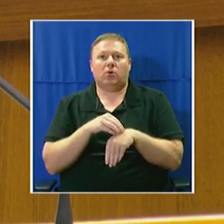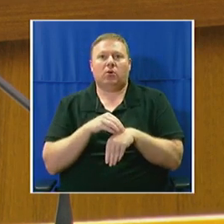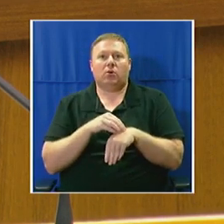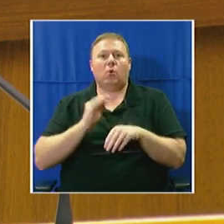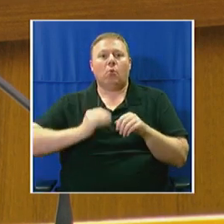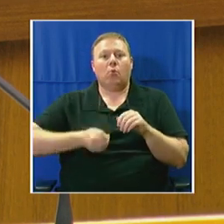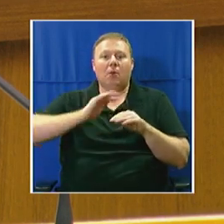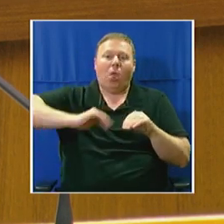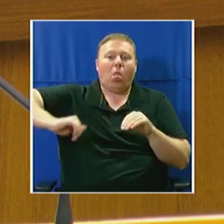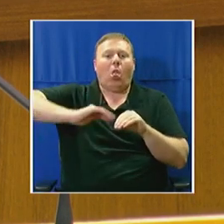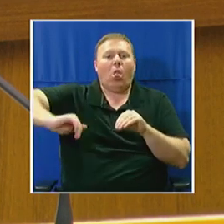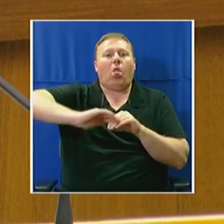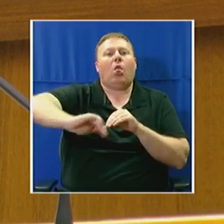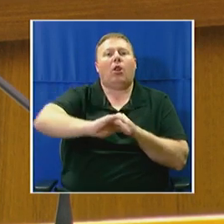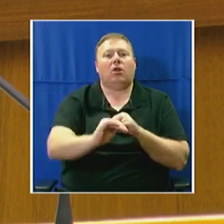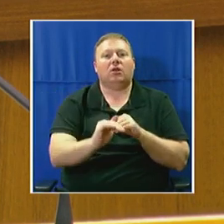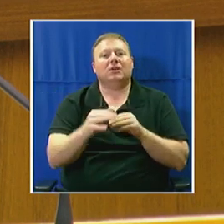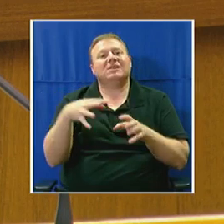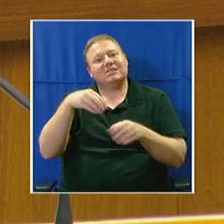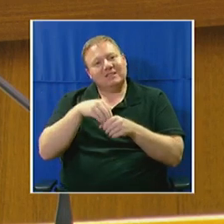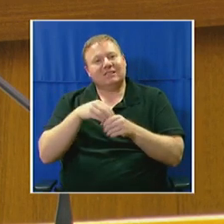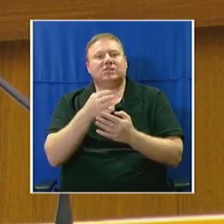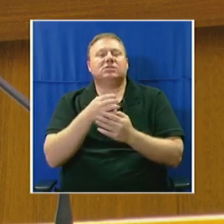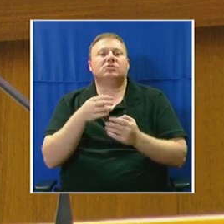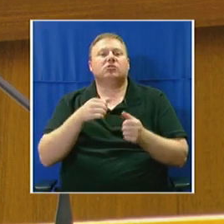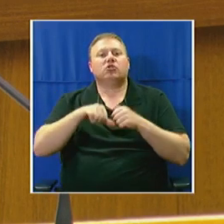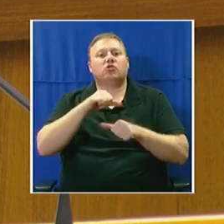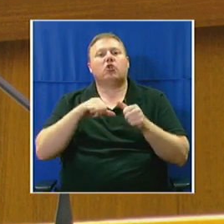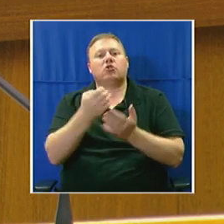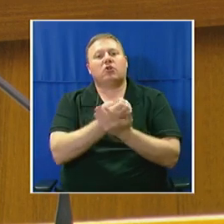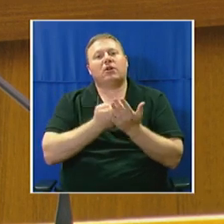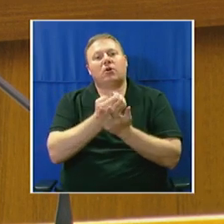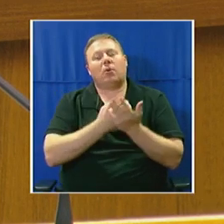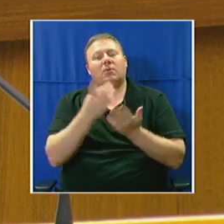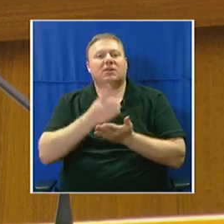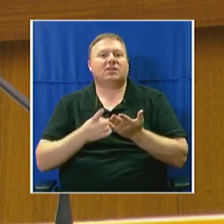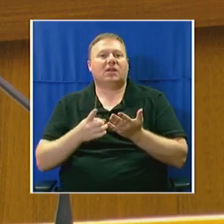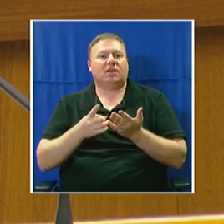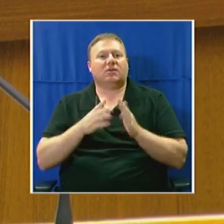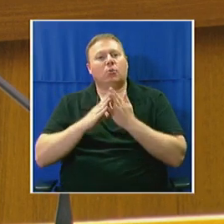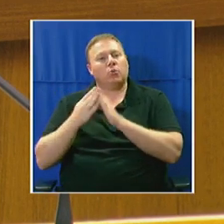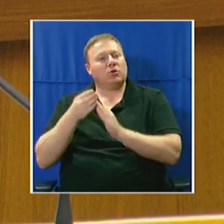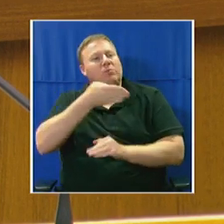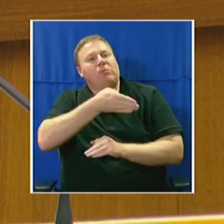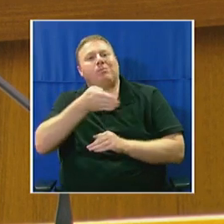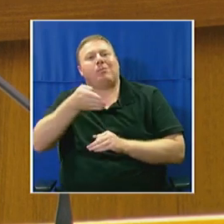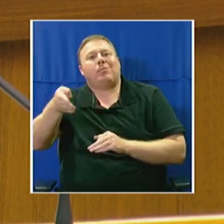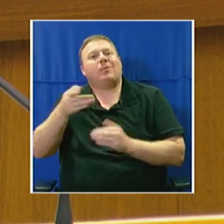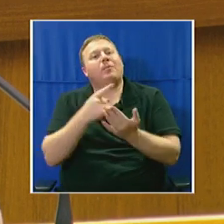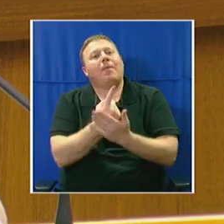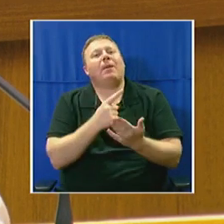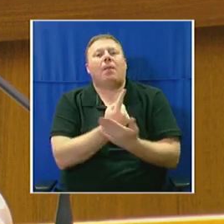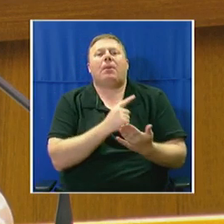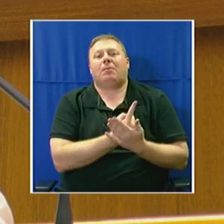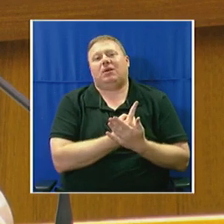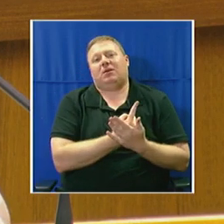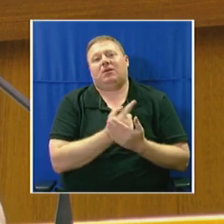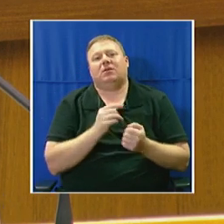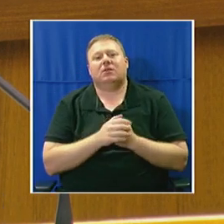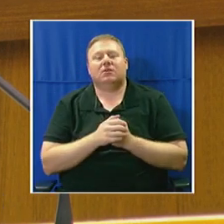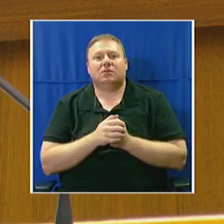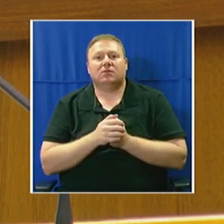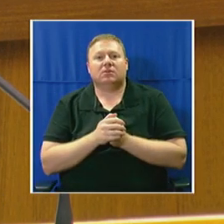women is rooted in socio economic design in our societies therefore if we are to fully